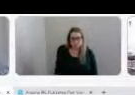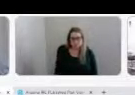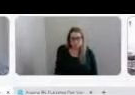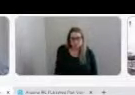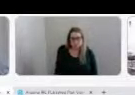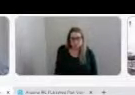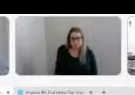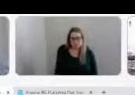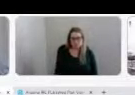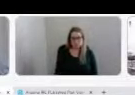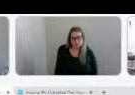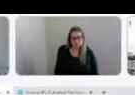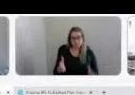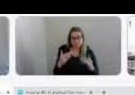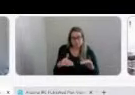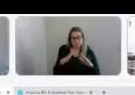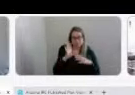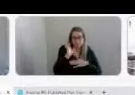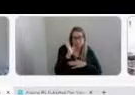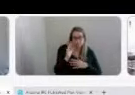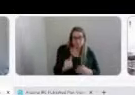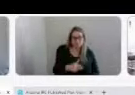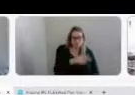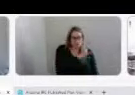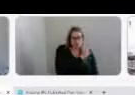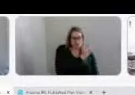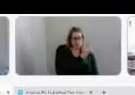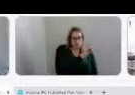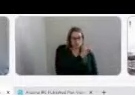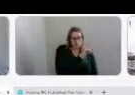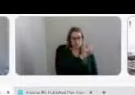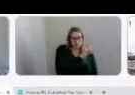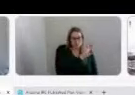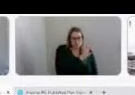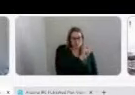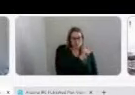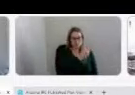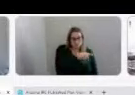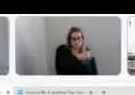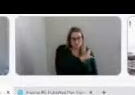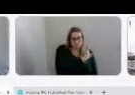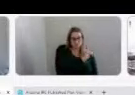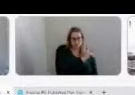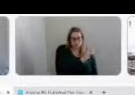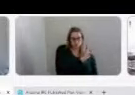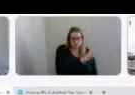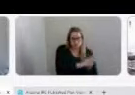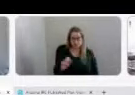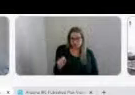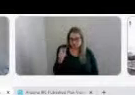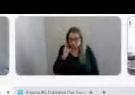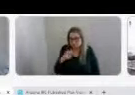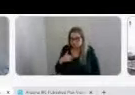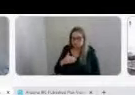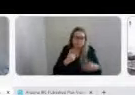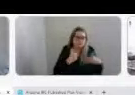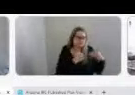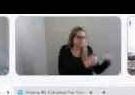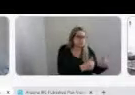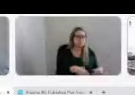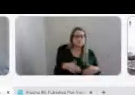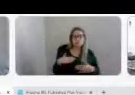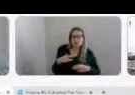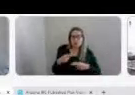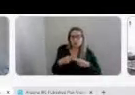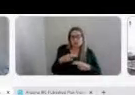thank you the next speaker is elizabeth packard elizabeth can you hear us yes i can can you hear me yes please proceed yes